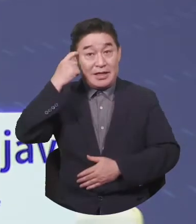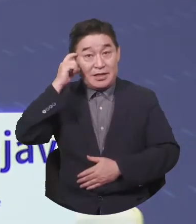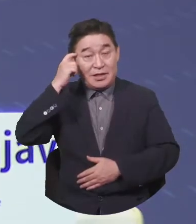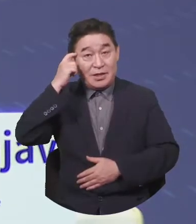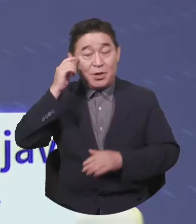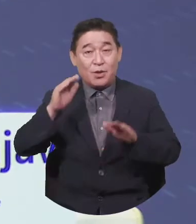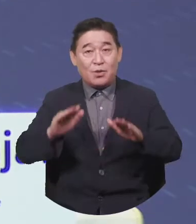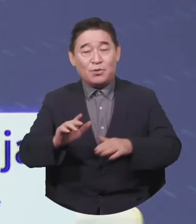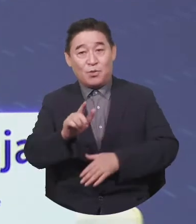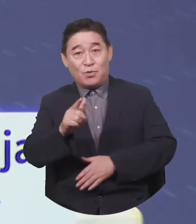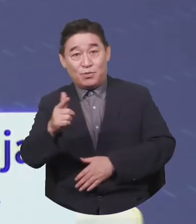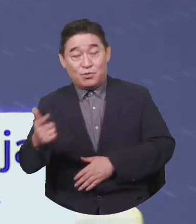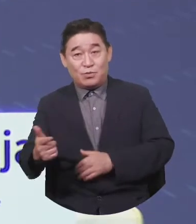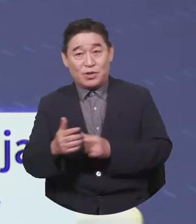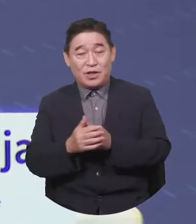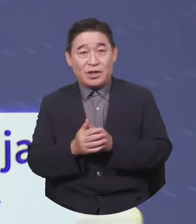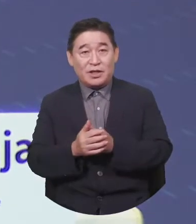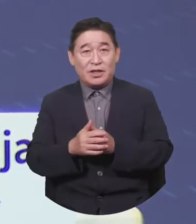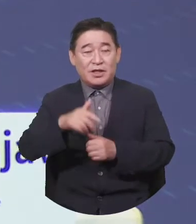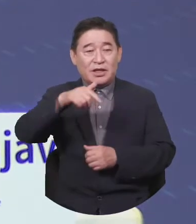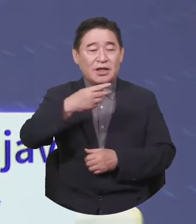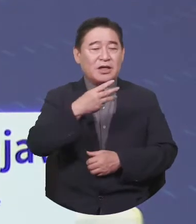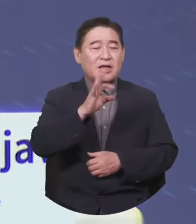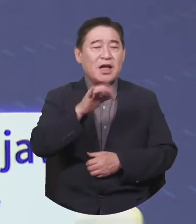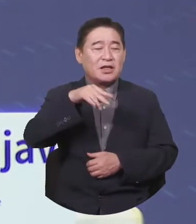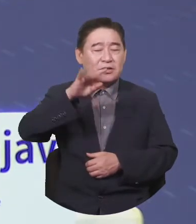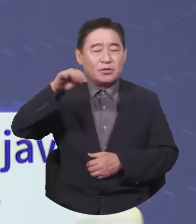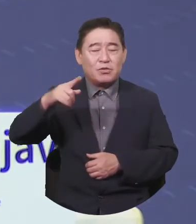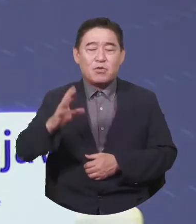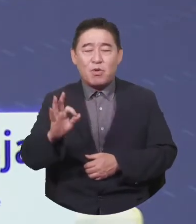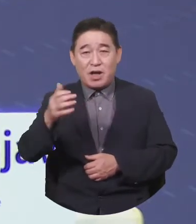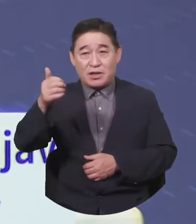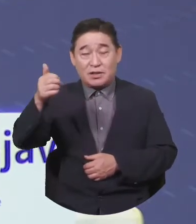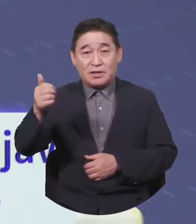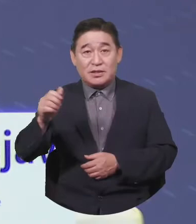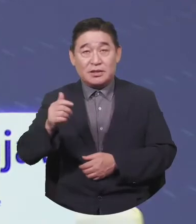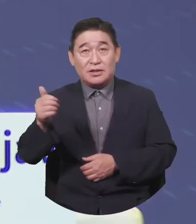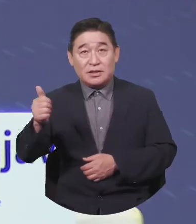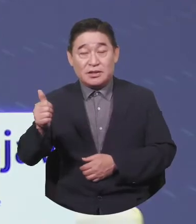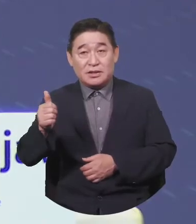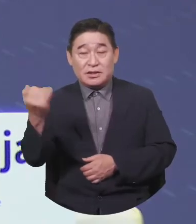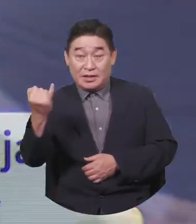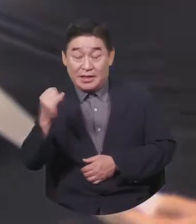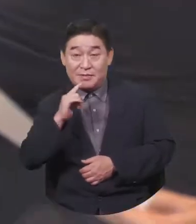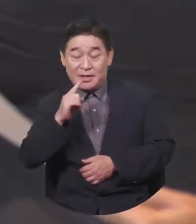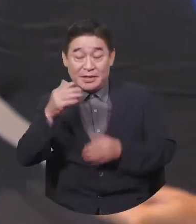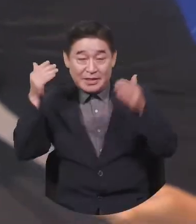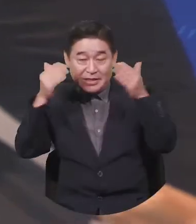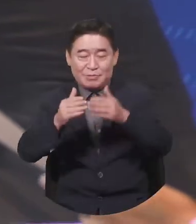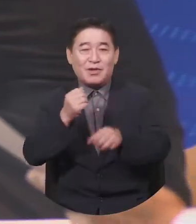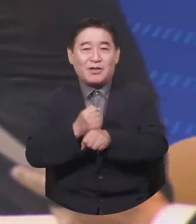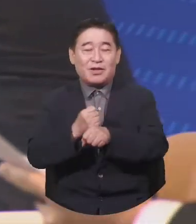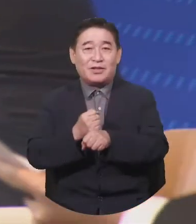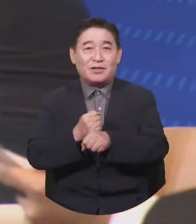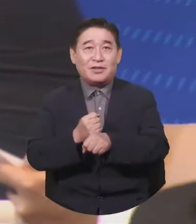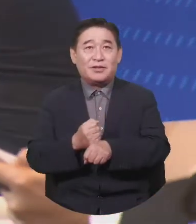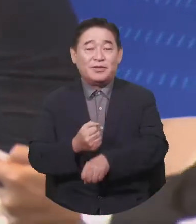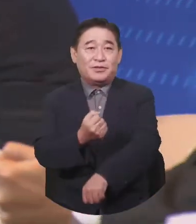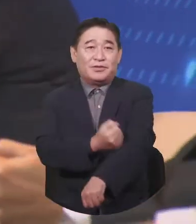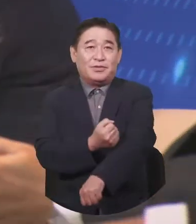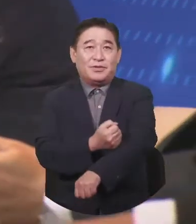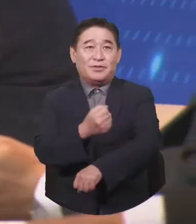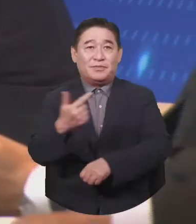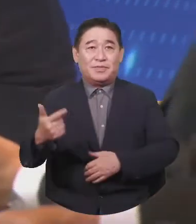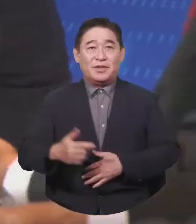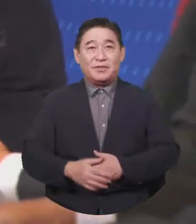from UN Office of South-South Cooperation. Thank you. Thank you so much, sir. I'm so glad somebody mentioned the